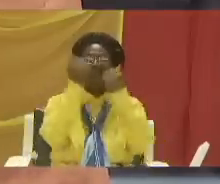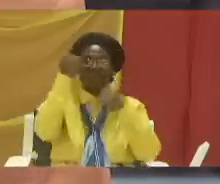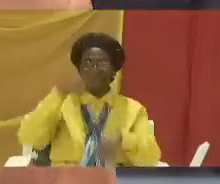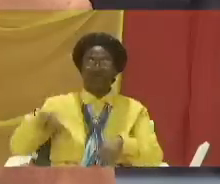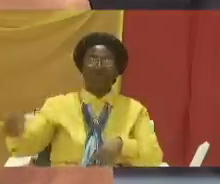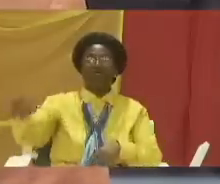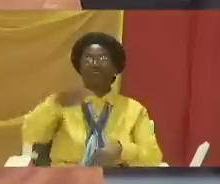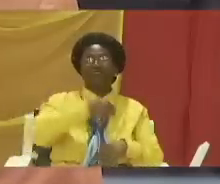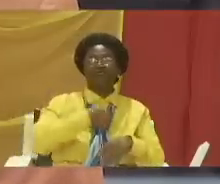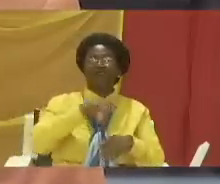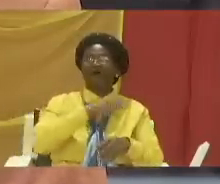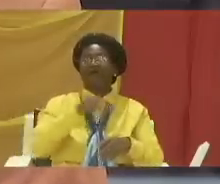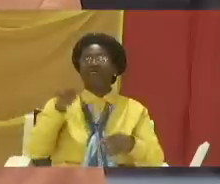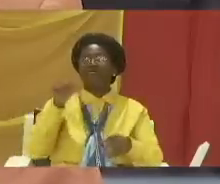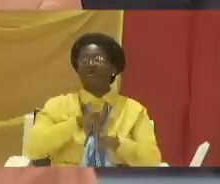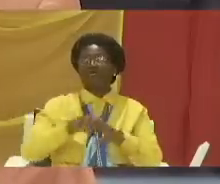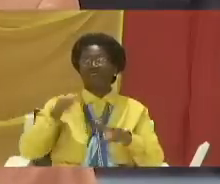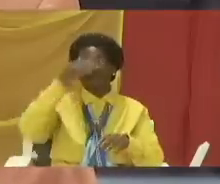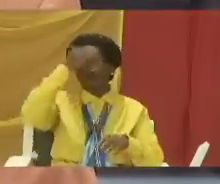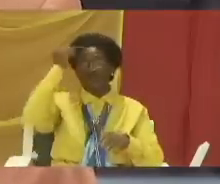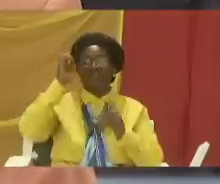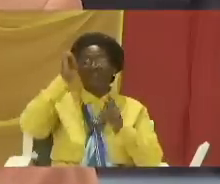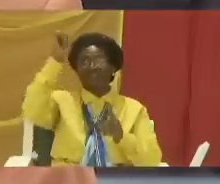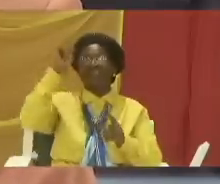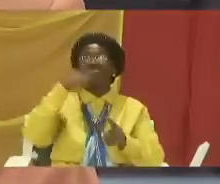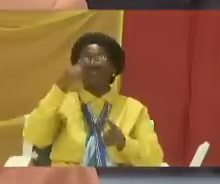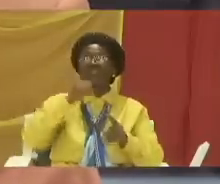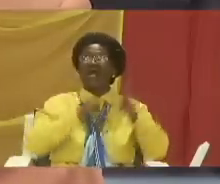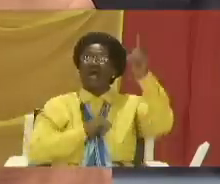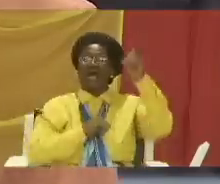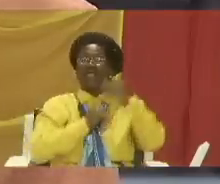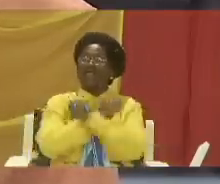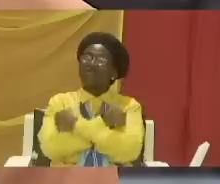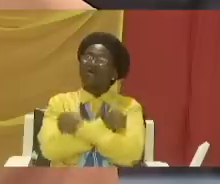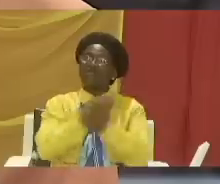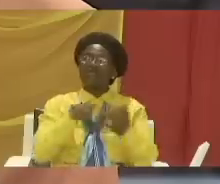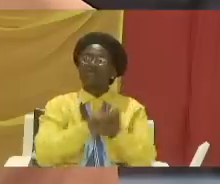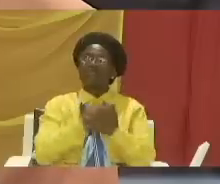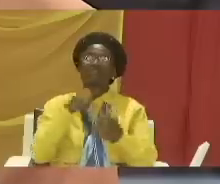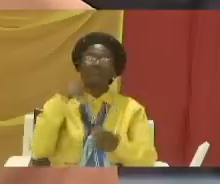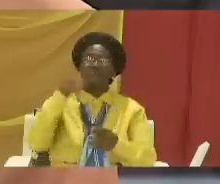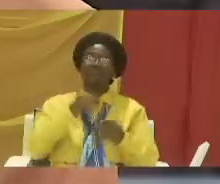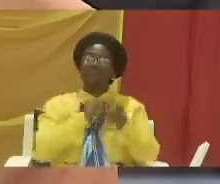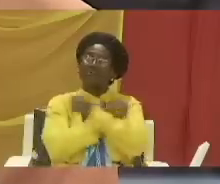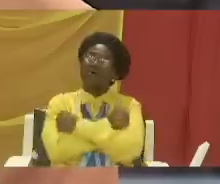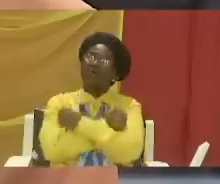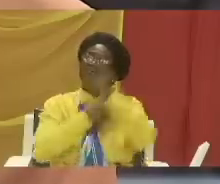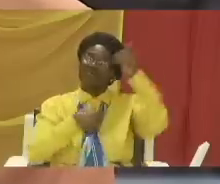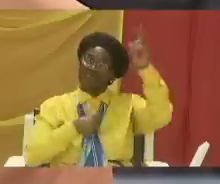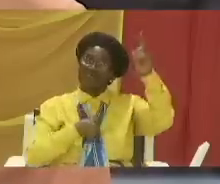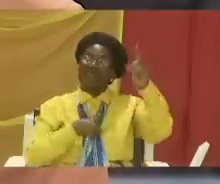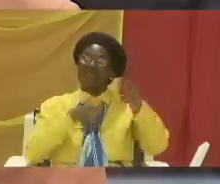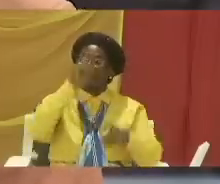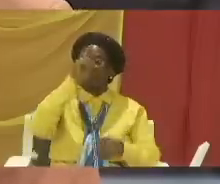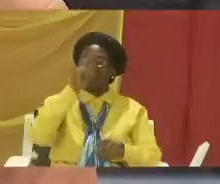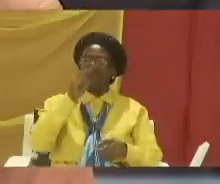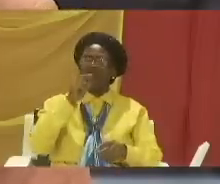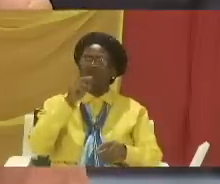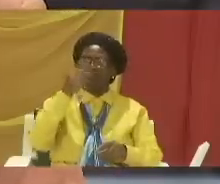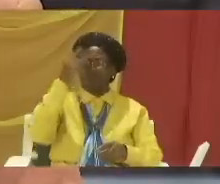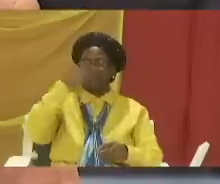But don't forget, he said, I love those who love me. Proverbs chapter 8, verse